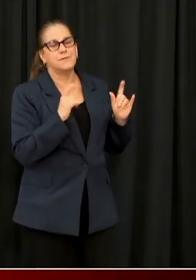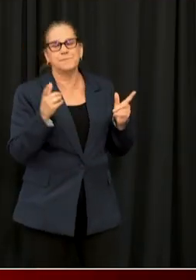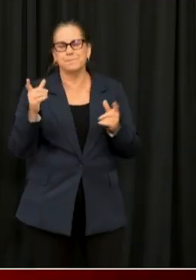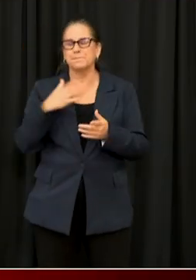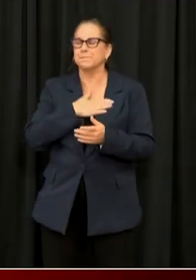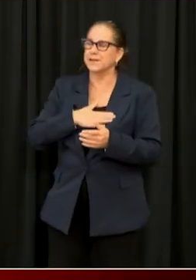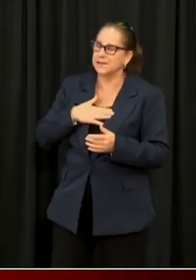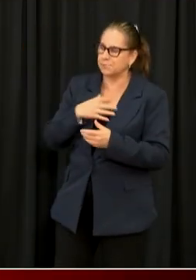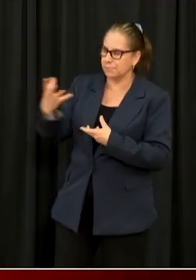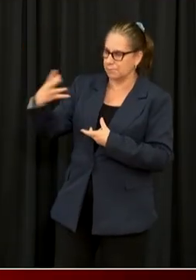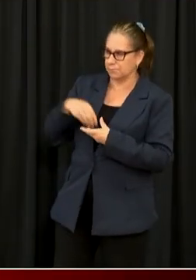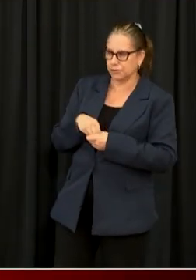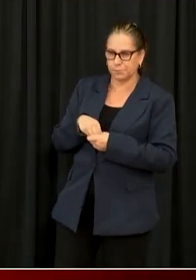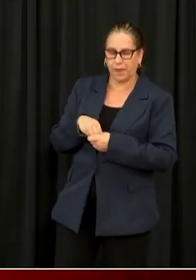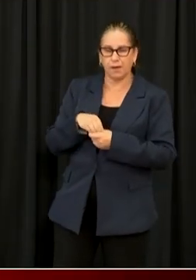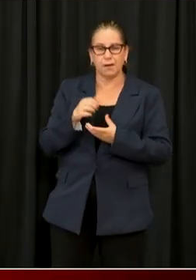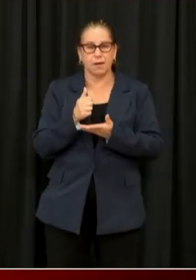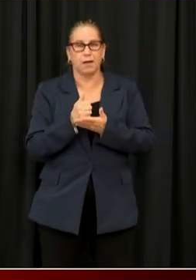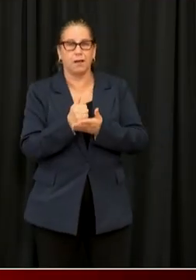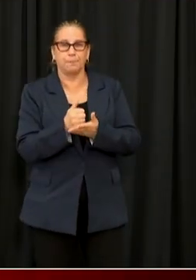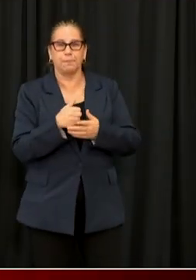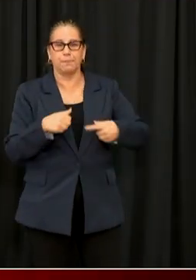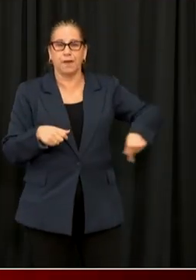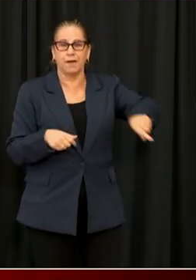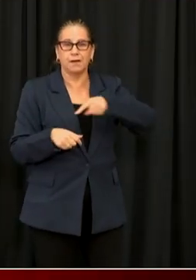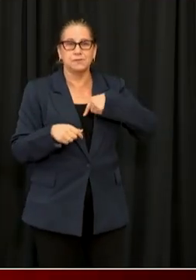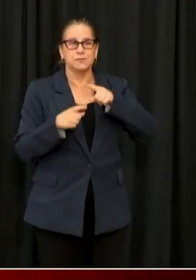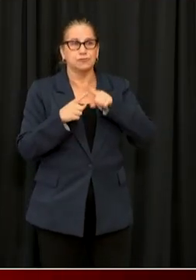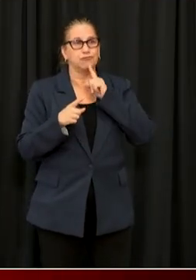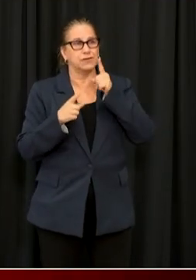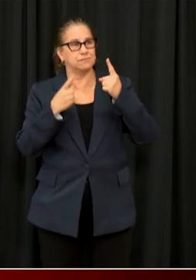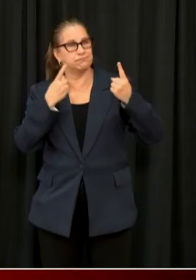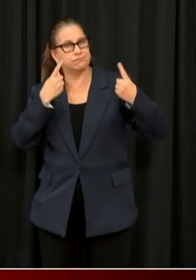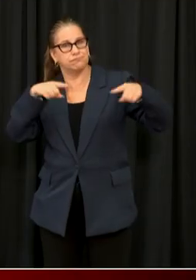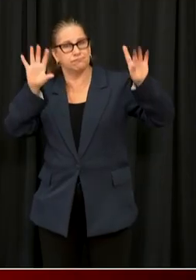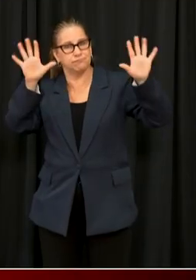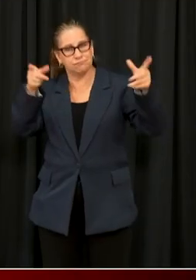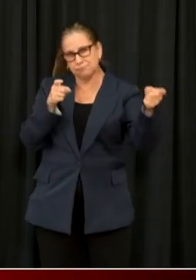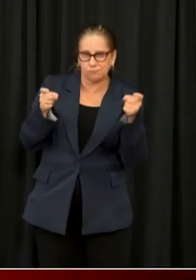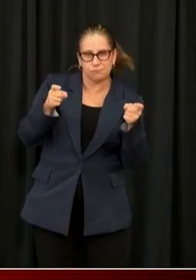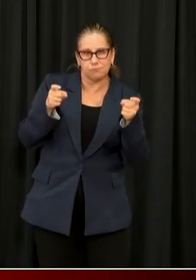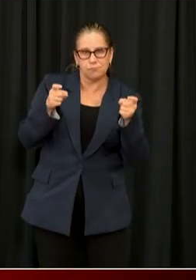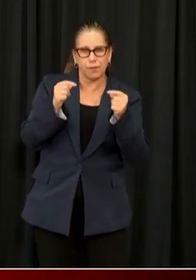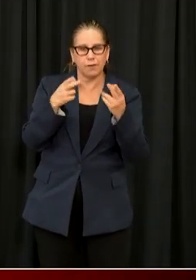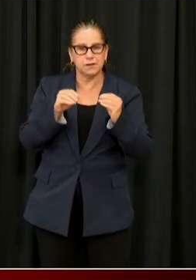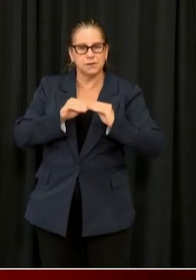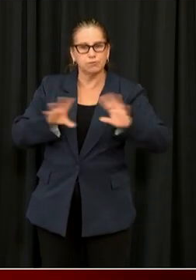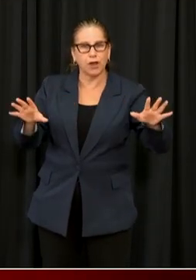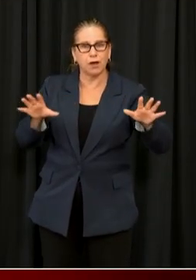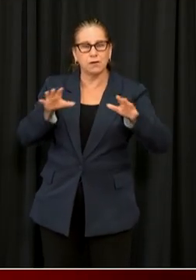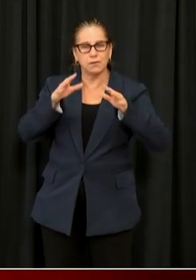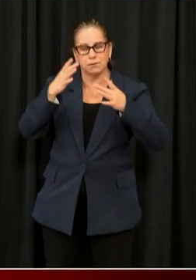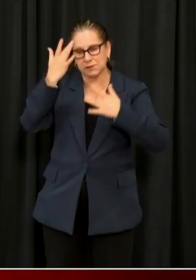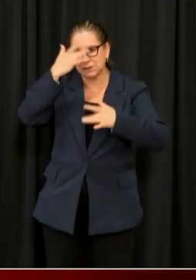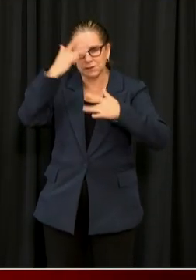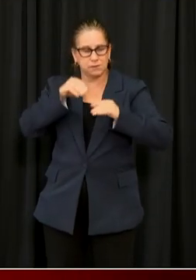us to continue to achieve success and really see the curve be flattened. Thank you, Malachi.